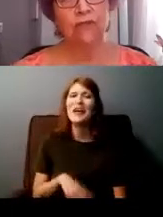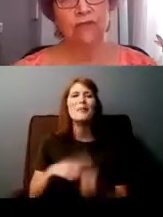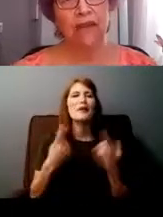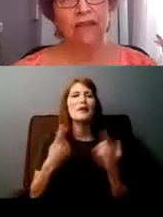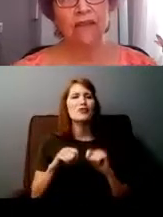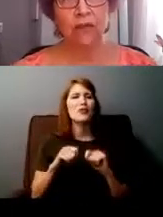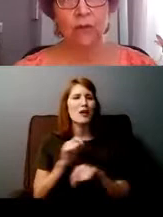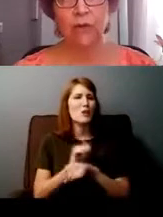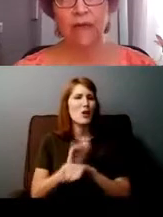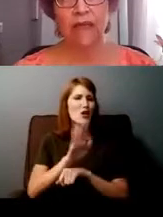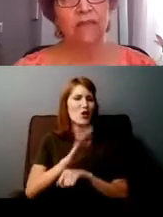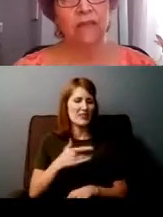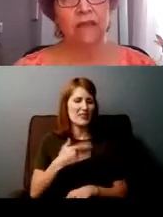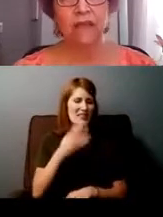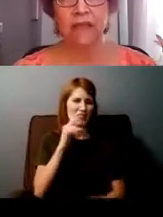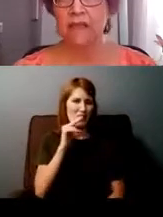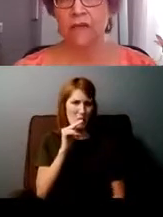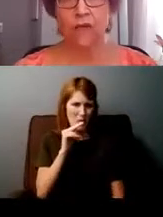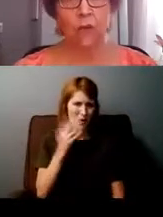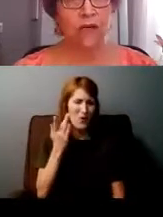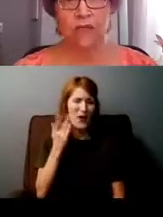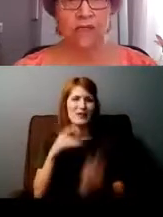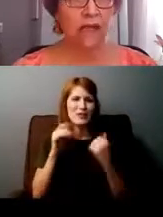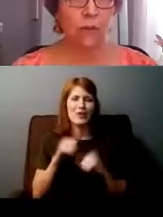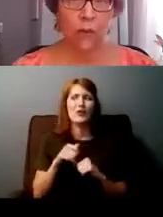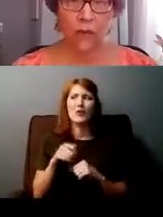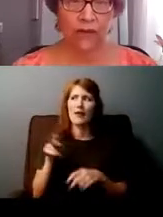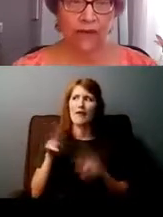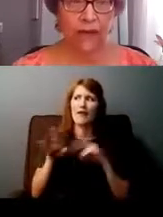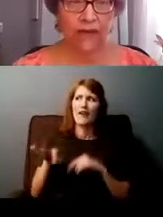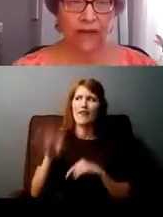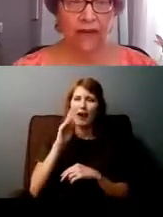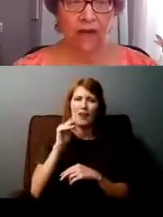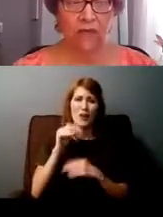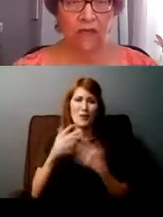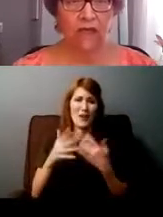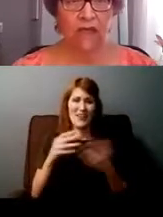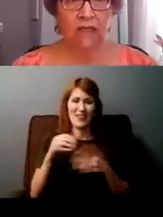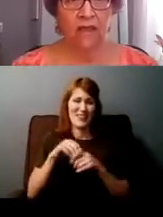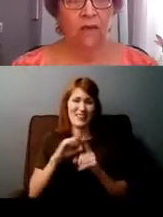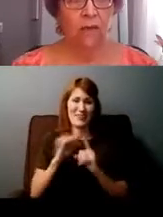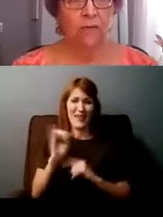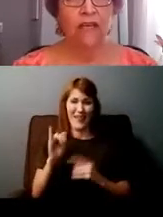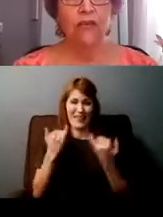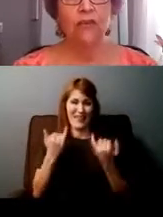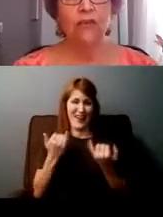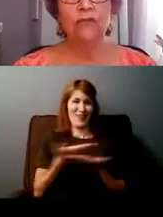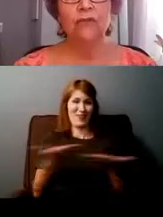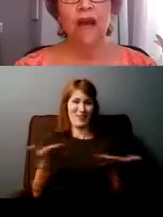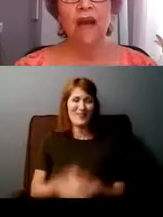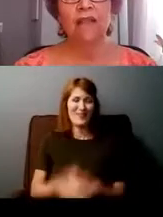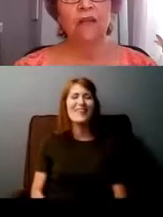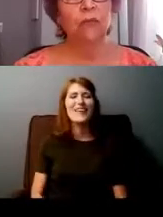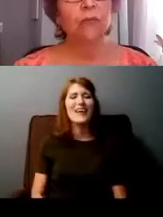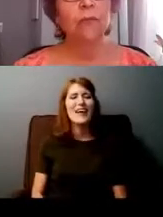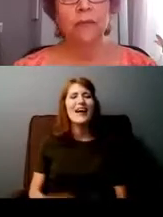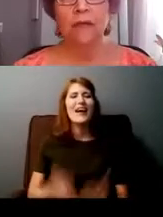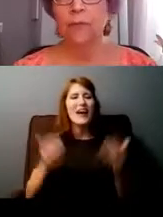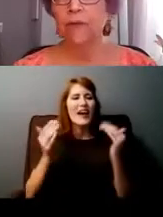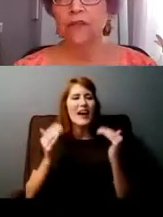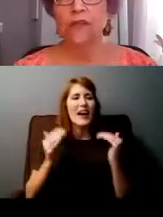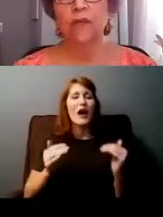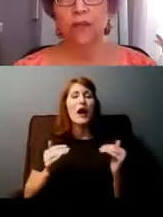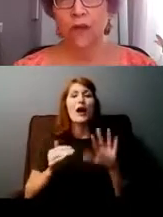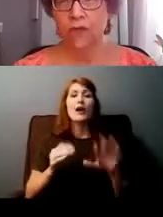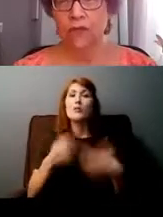that you can find the humor even in situations like what we're in right now. Make sure you've got a group of